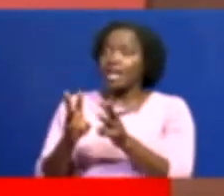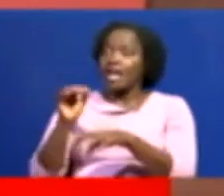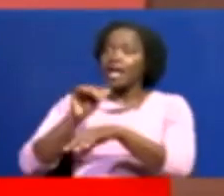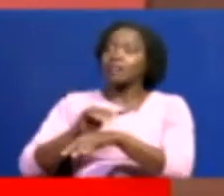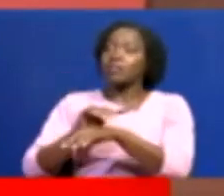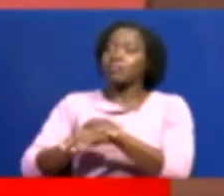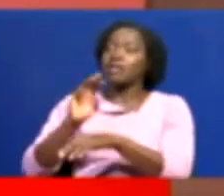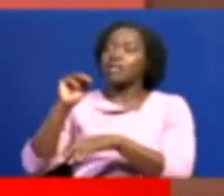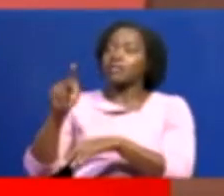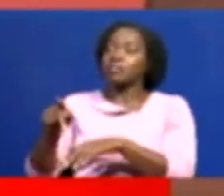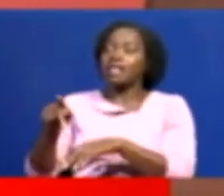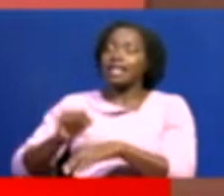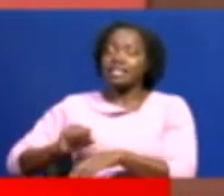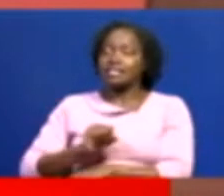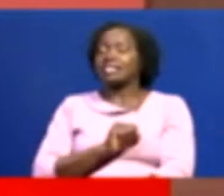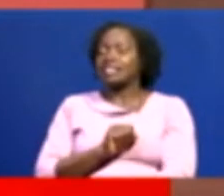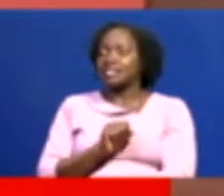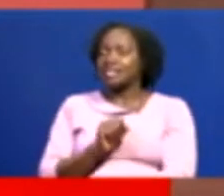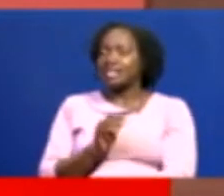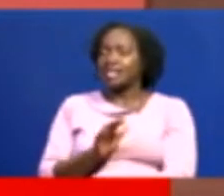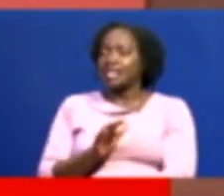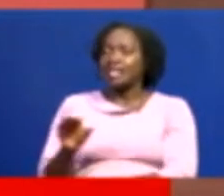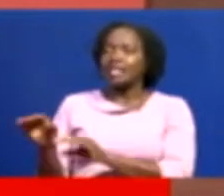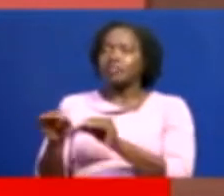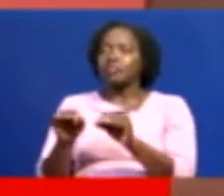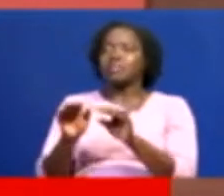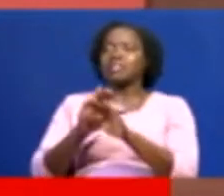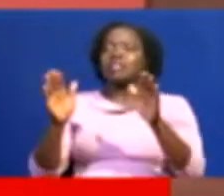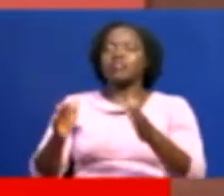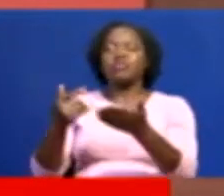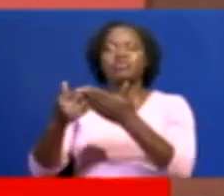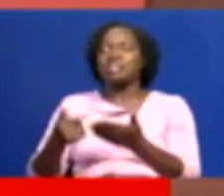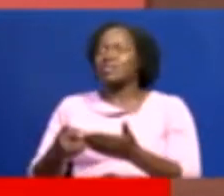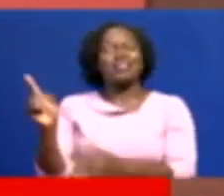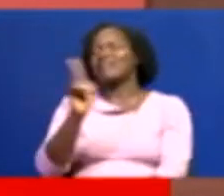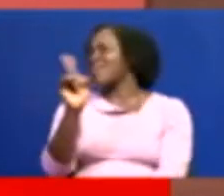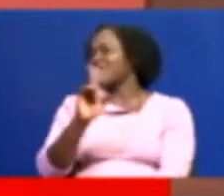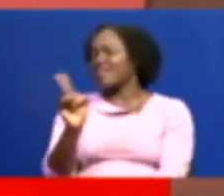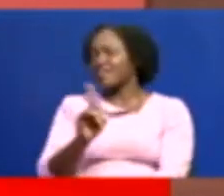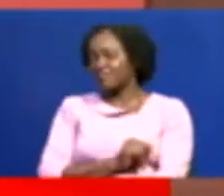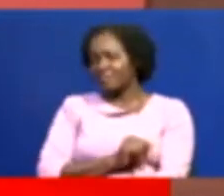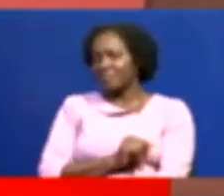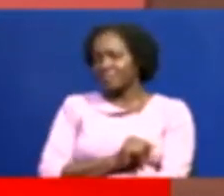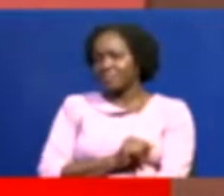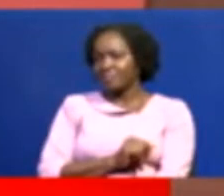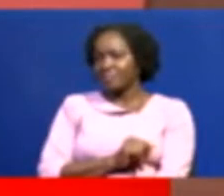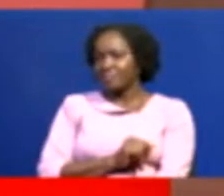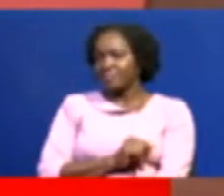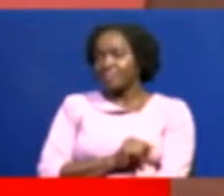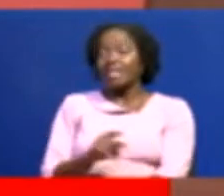member of parliament and senator can be put into table for negotiation. And even